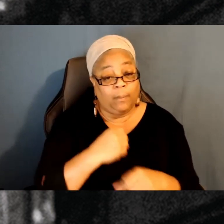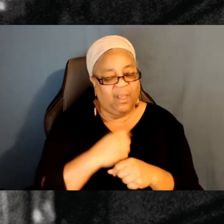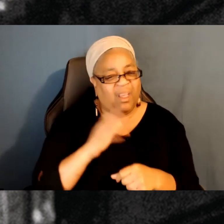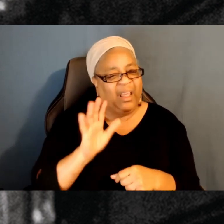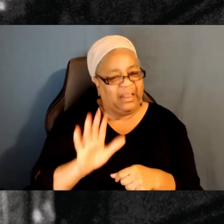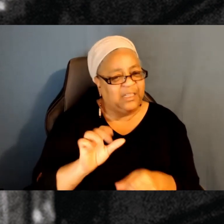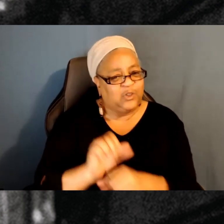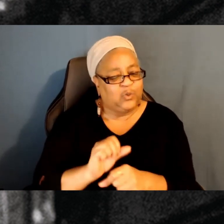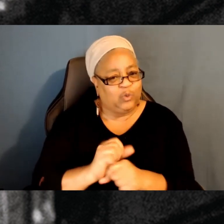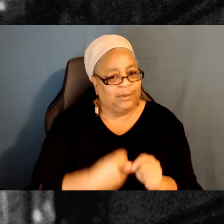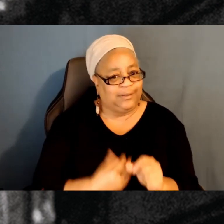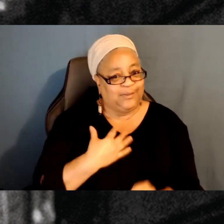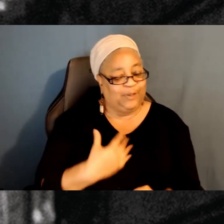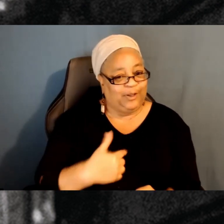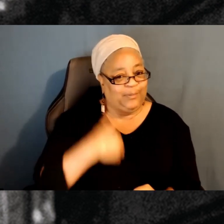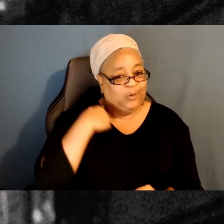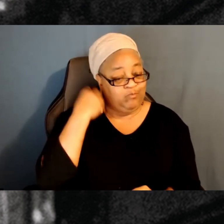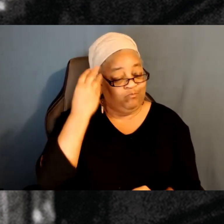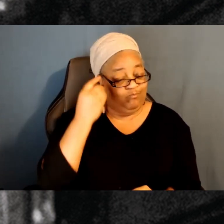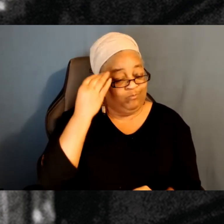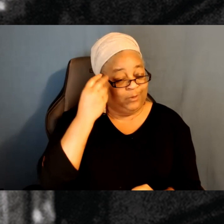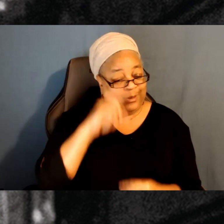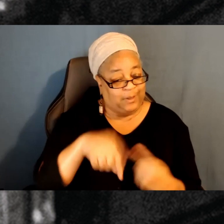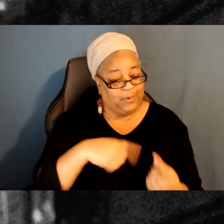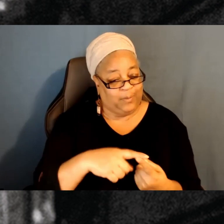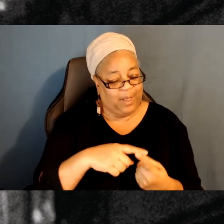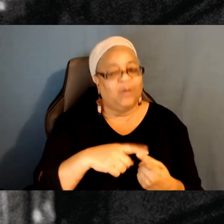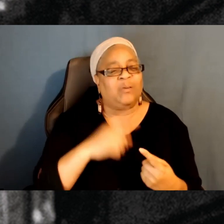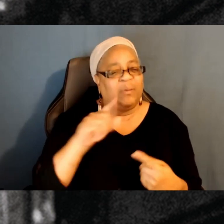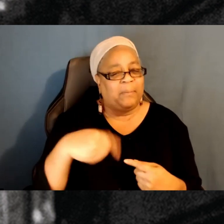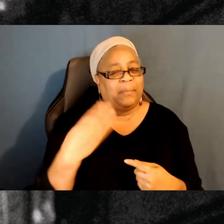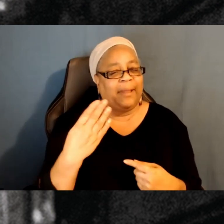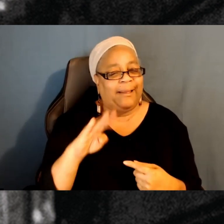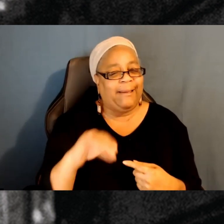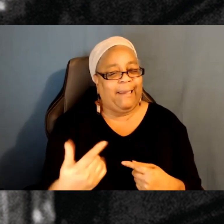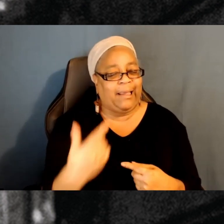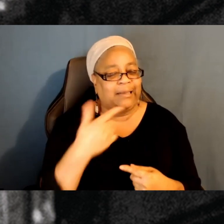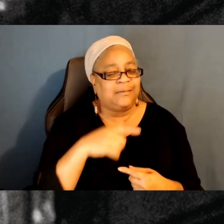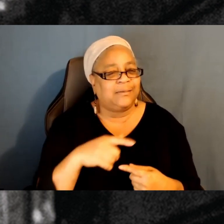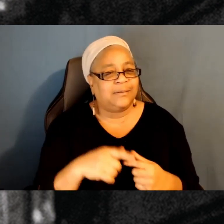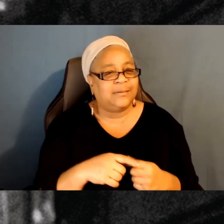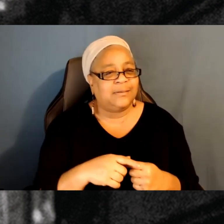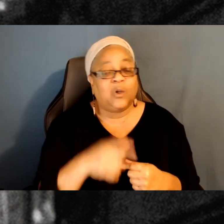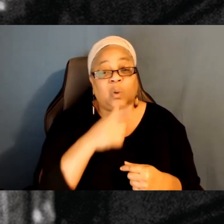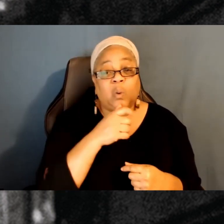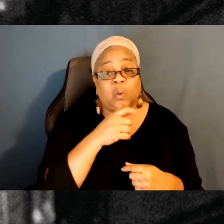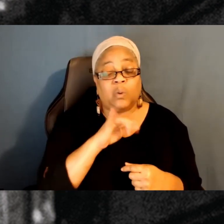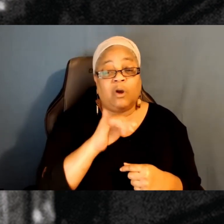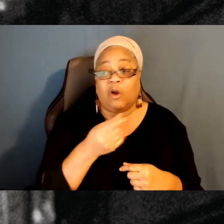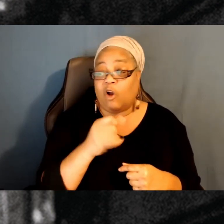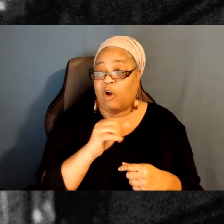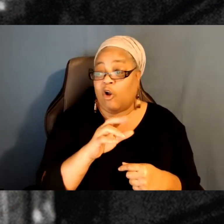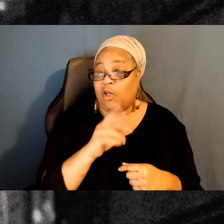initially inspire me to think about something called a Black gaze in the first place. And that filmmaker is Arthur Jafa.